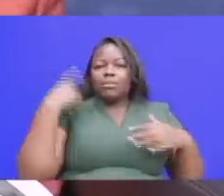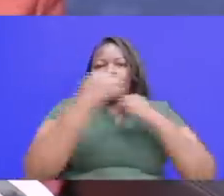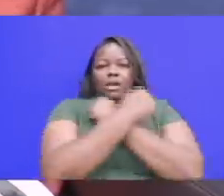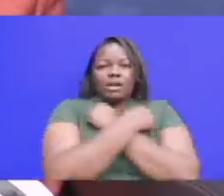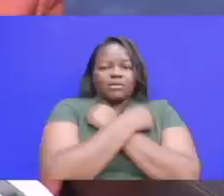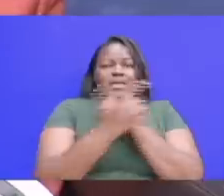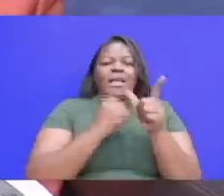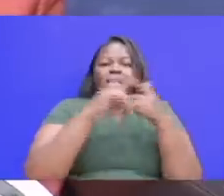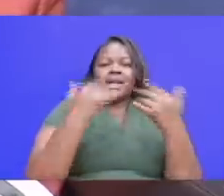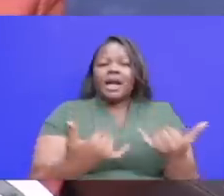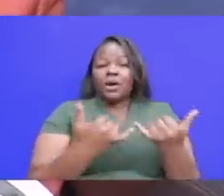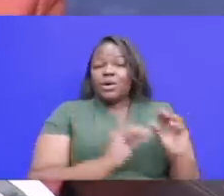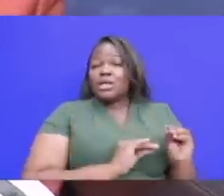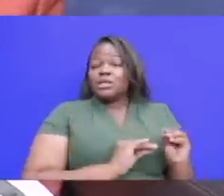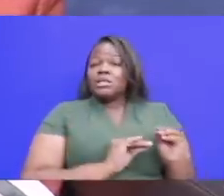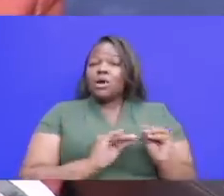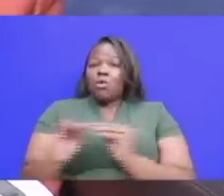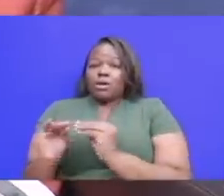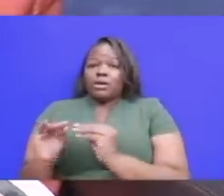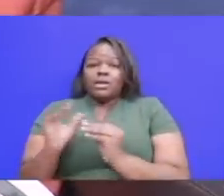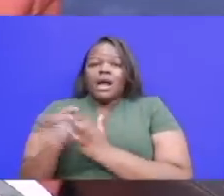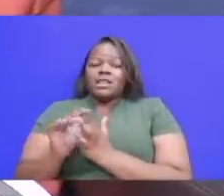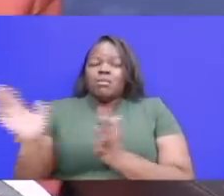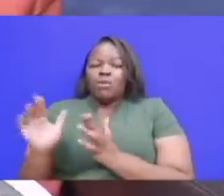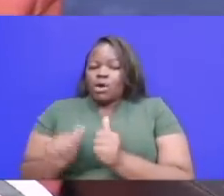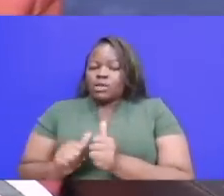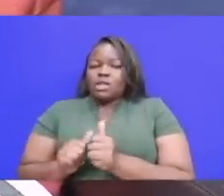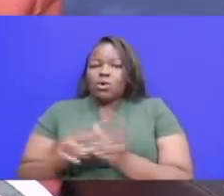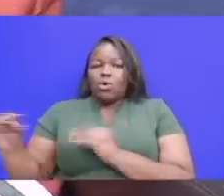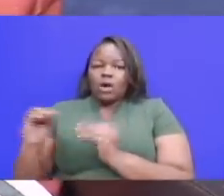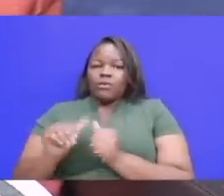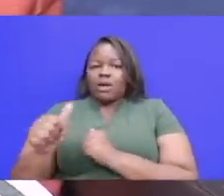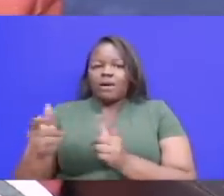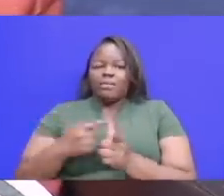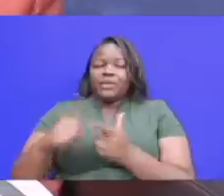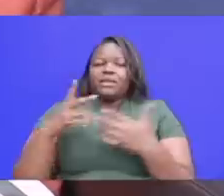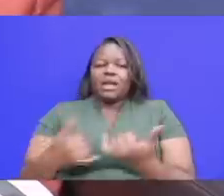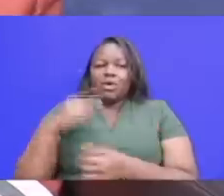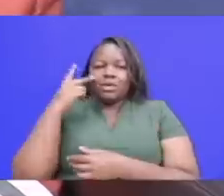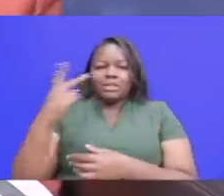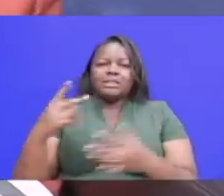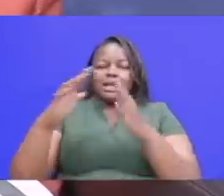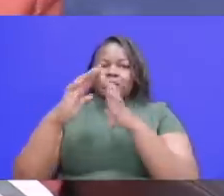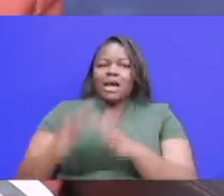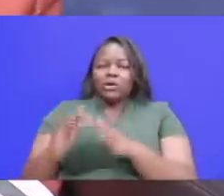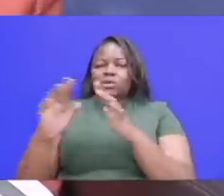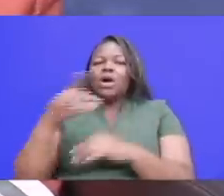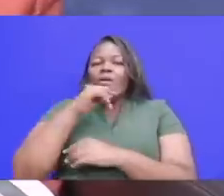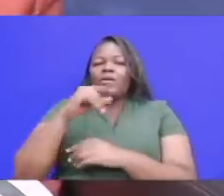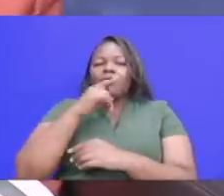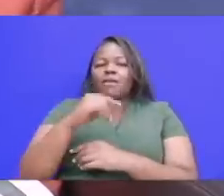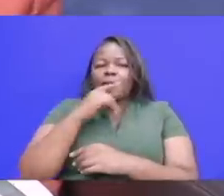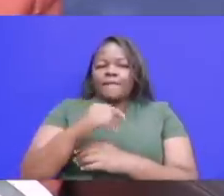Now he's going, and the more he's drawing further away, the more he's seen the house of the father dimming and growing